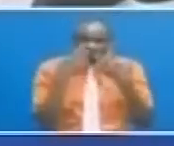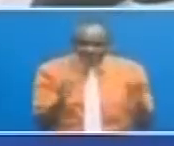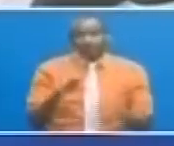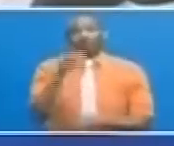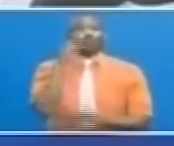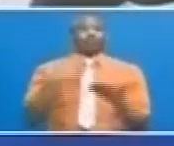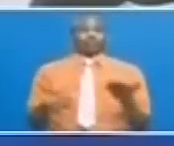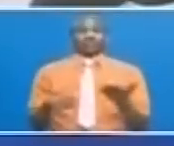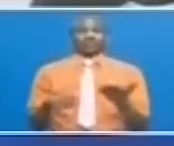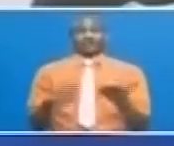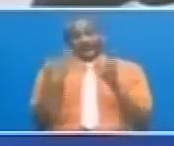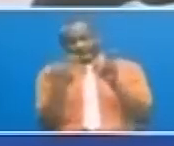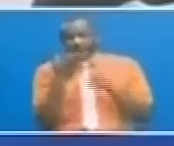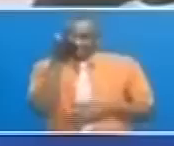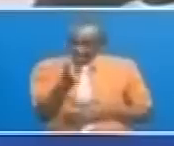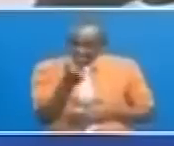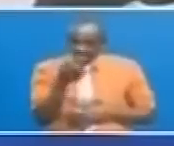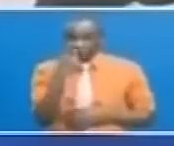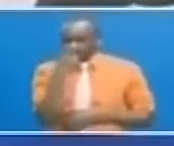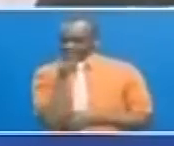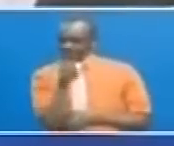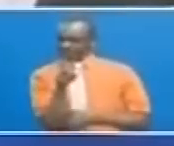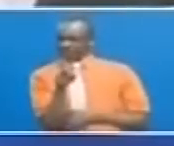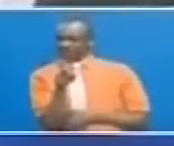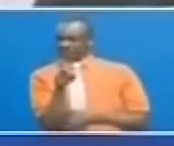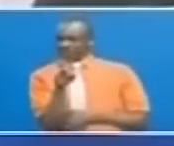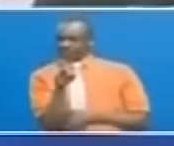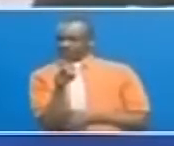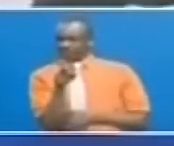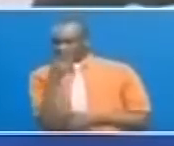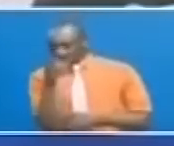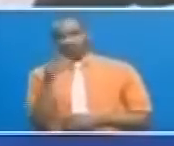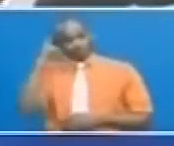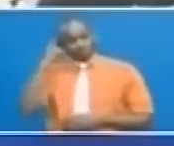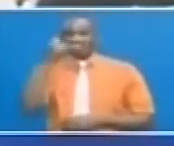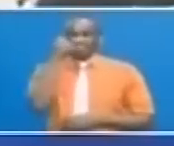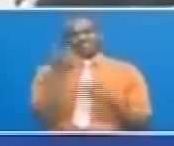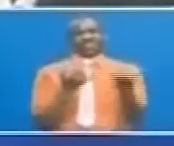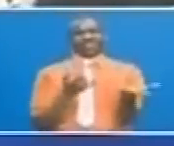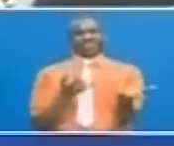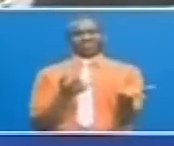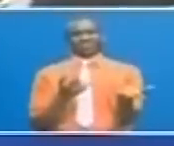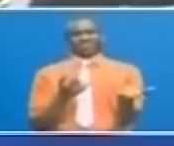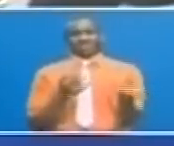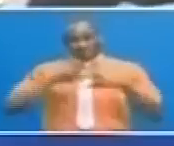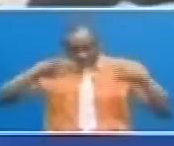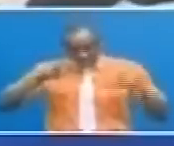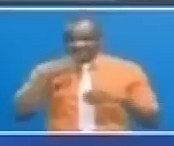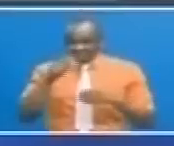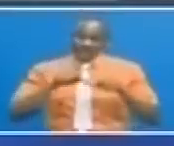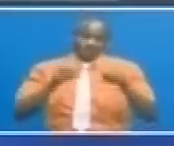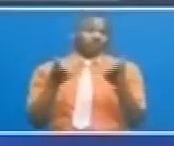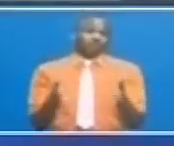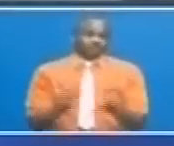found arms and things that we suspect could be illicit drugs. Investigations are still